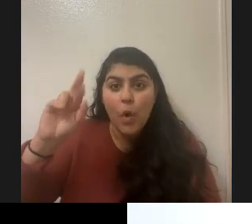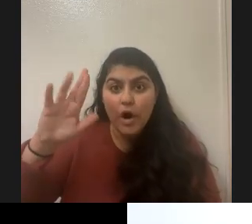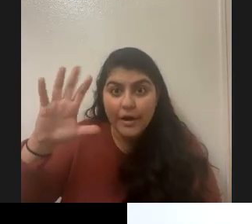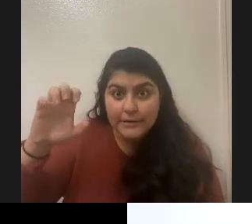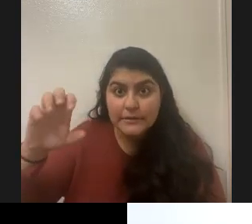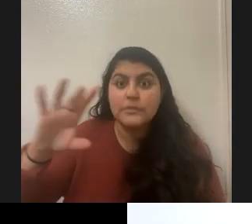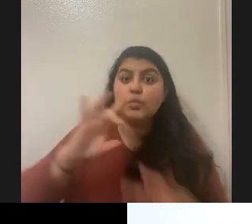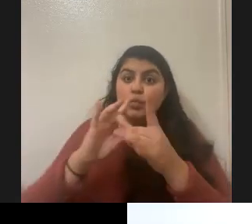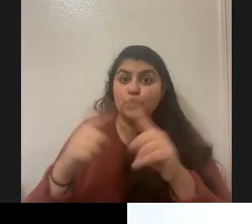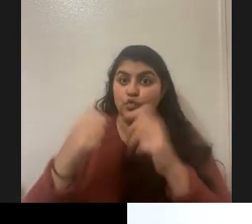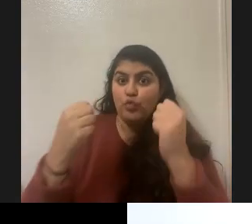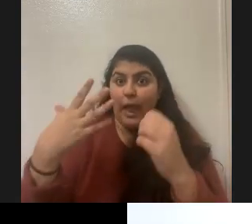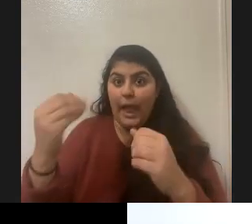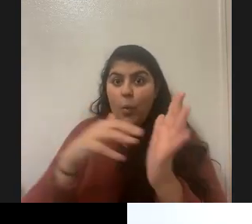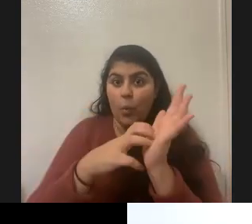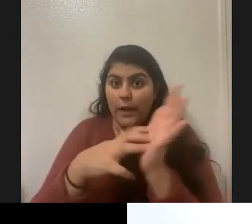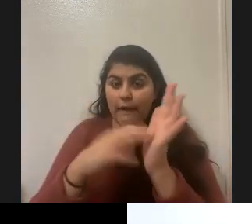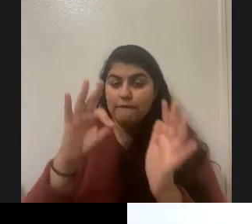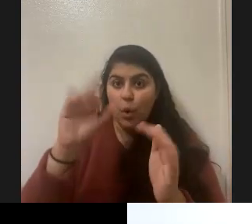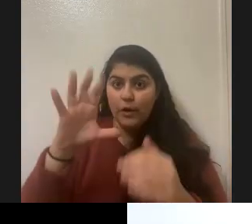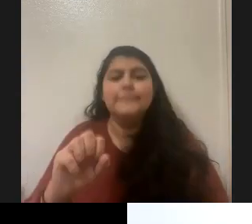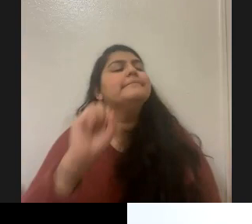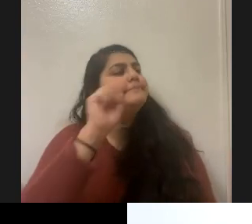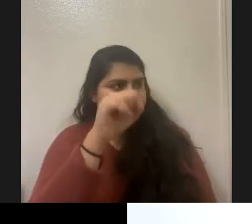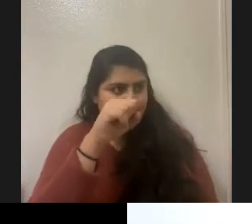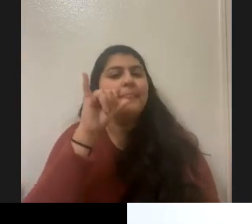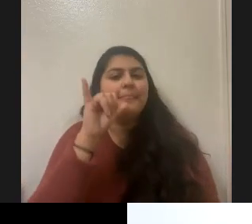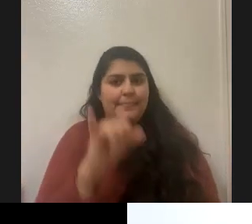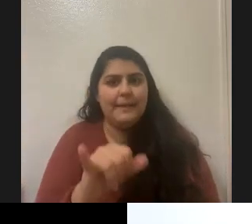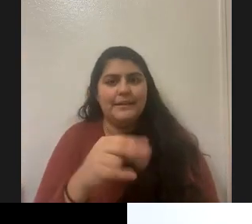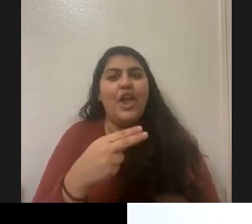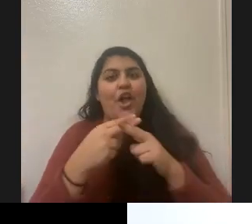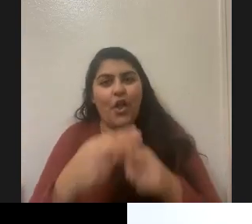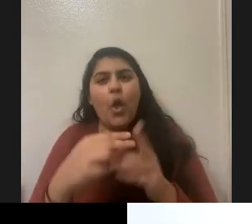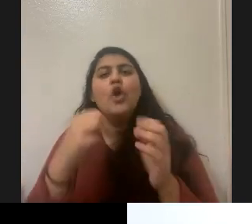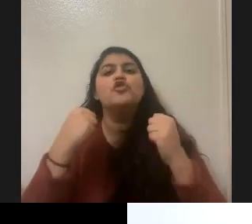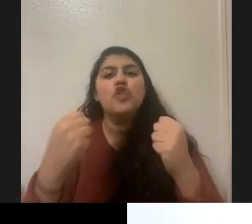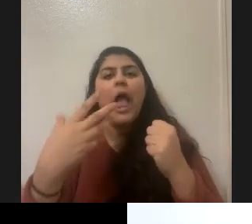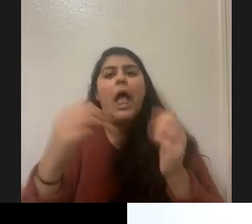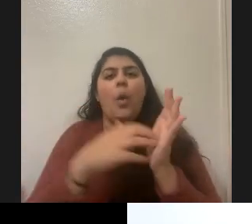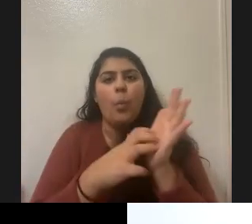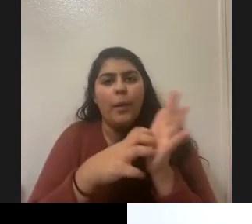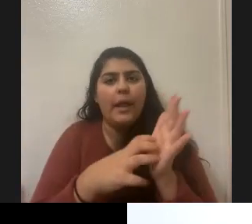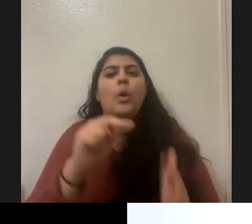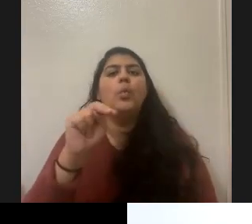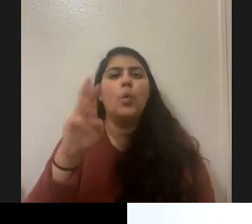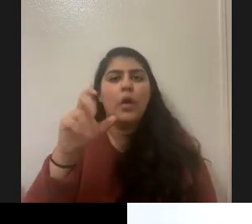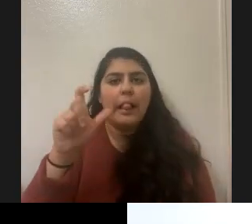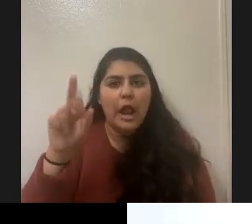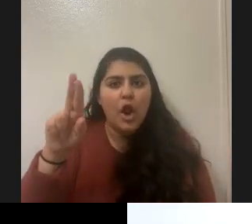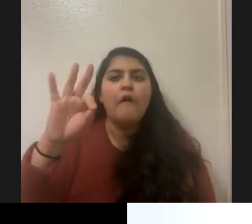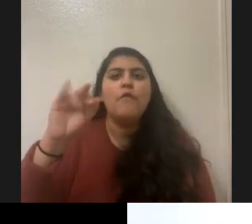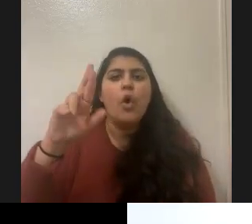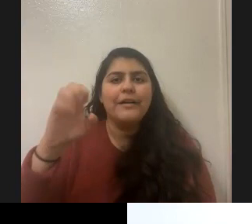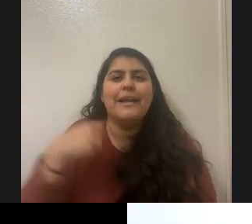weak forces? Yeah, so that was what I was. So they're called the strong nuclear force and the weak nuclear force. I was a little vague because I